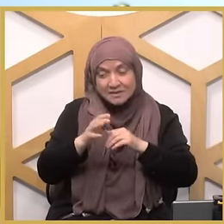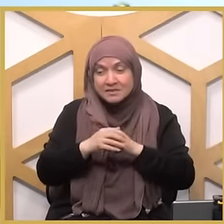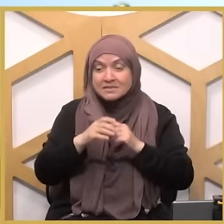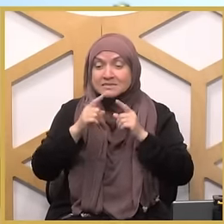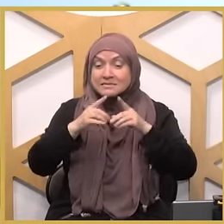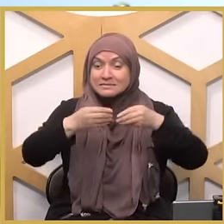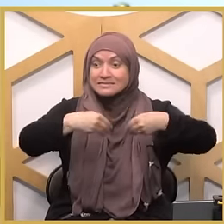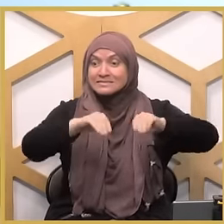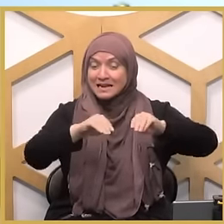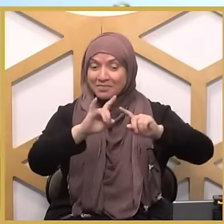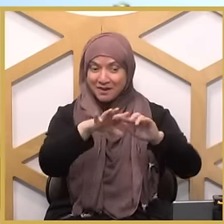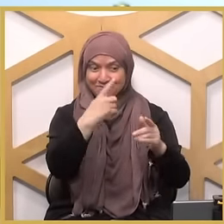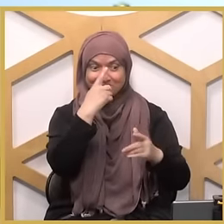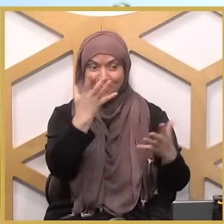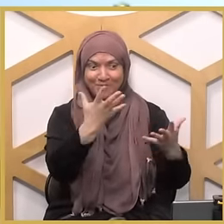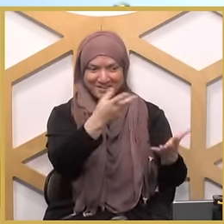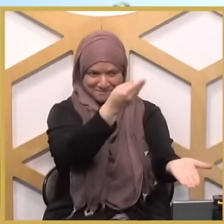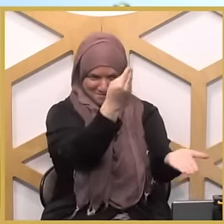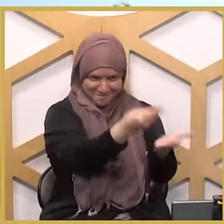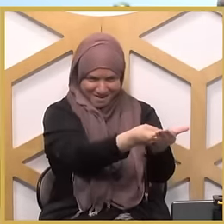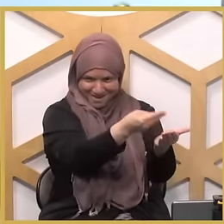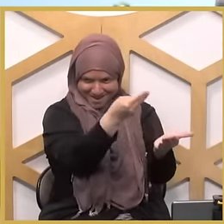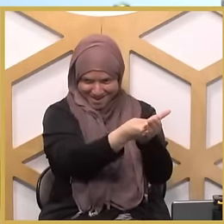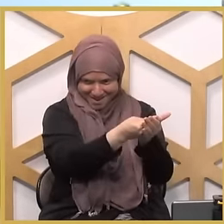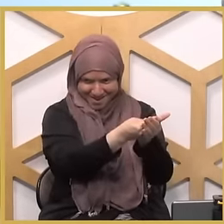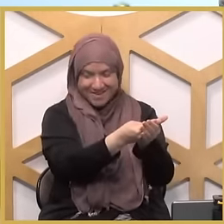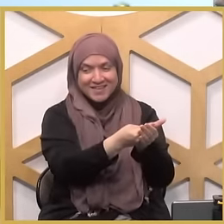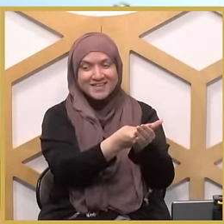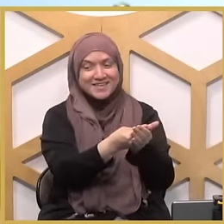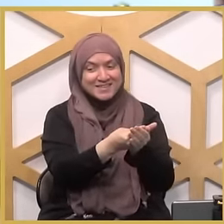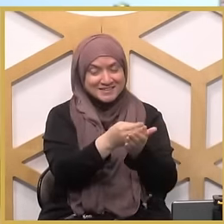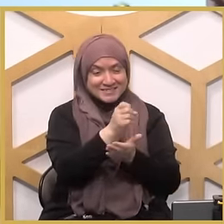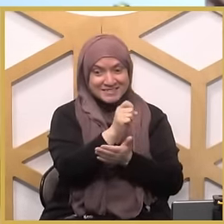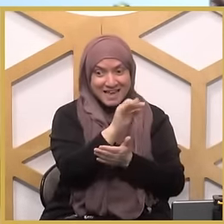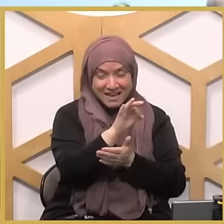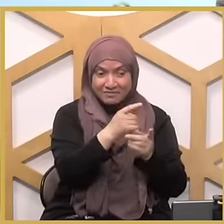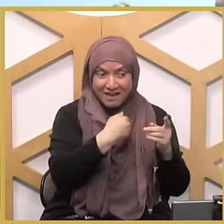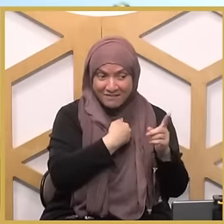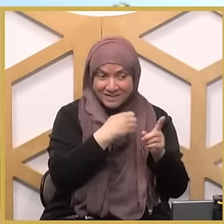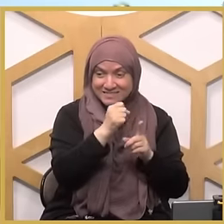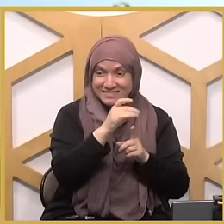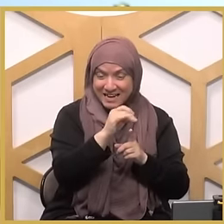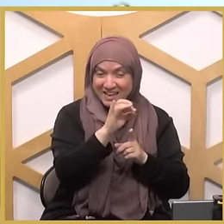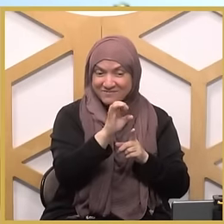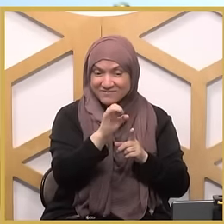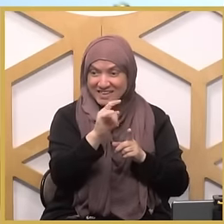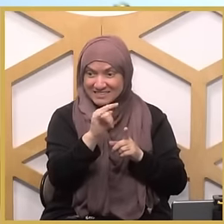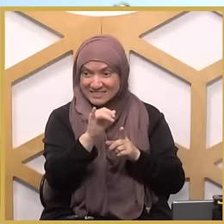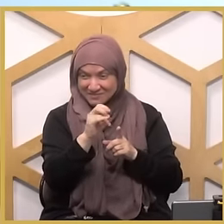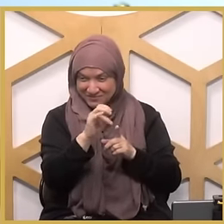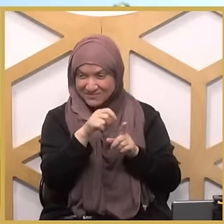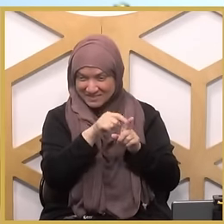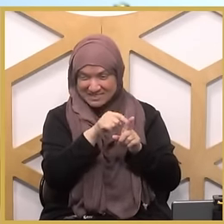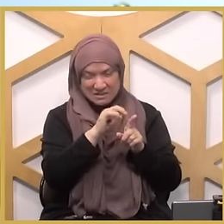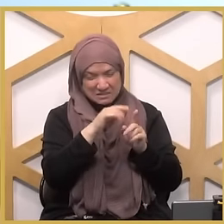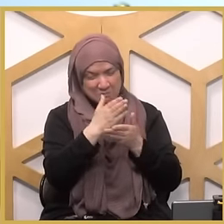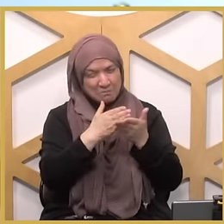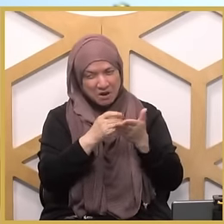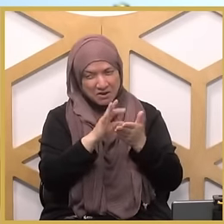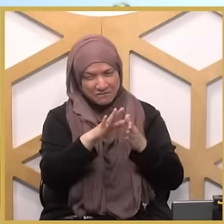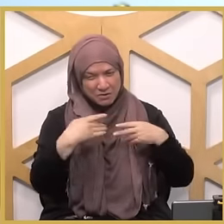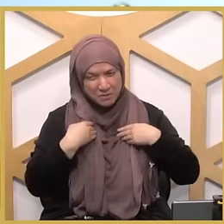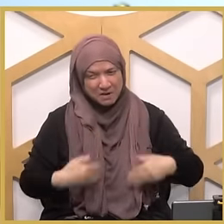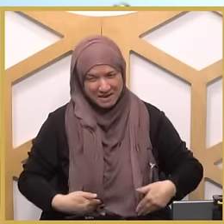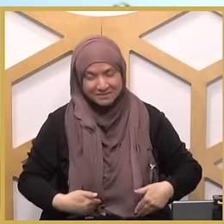will help you with your pain. This will help you with your desire. This will make you feel better. But he hides the